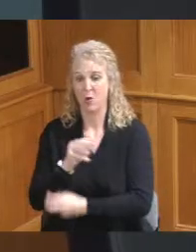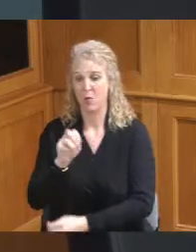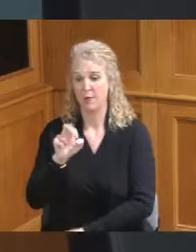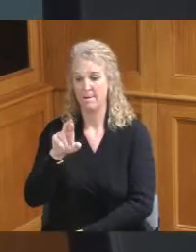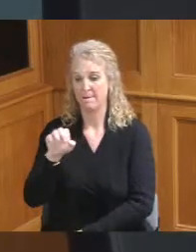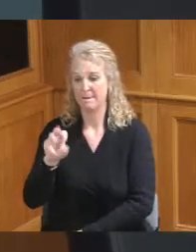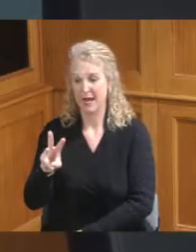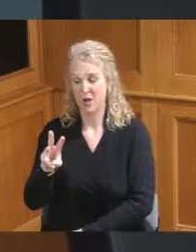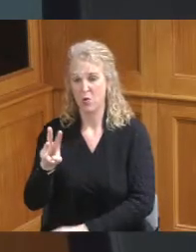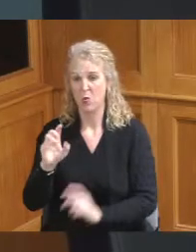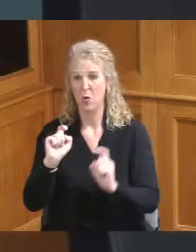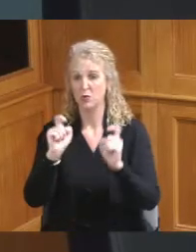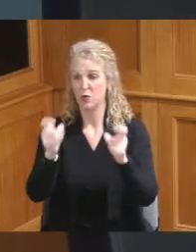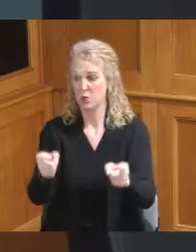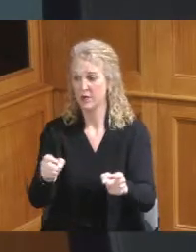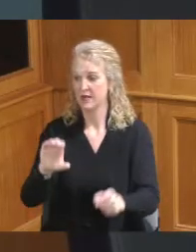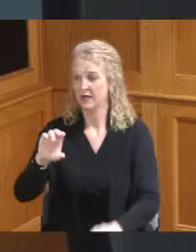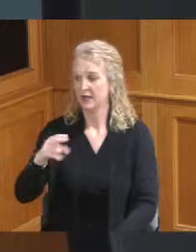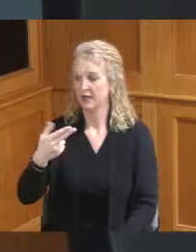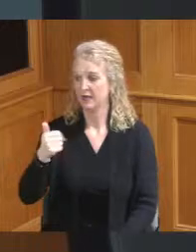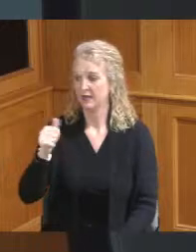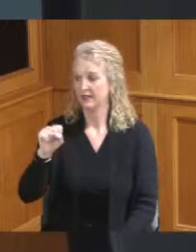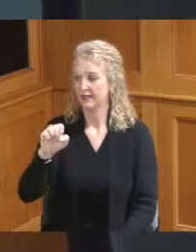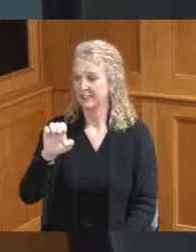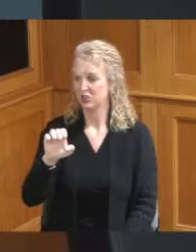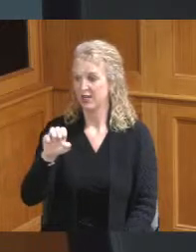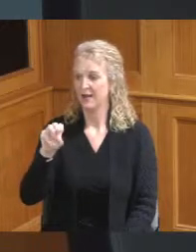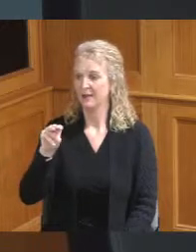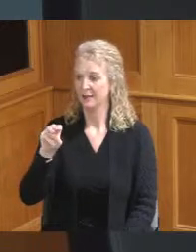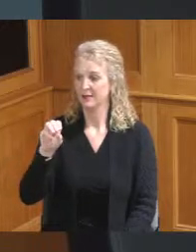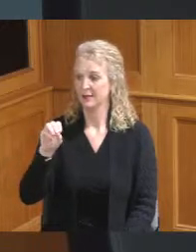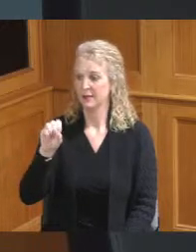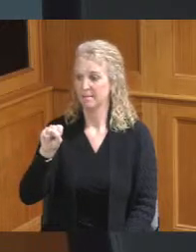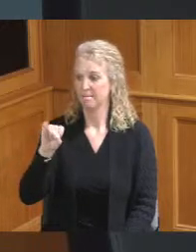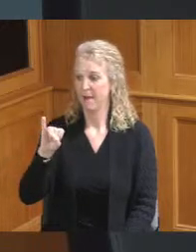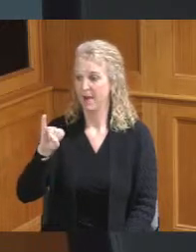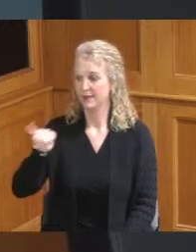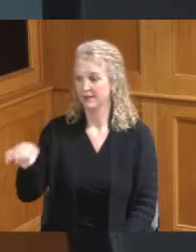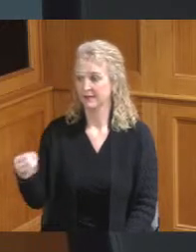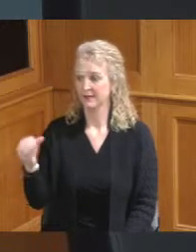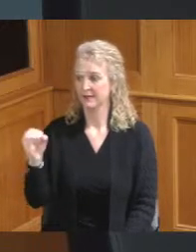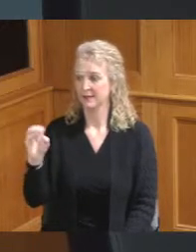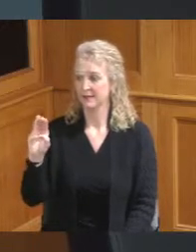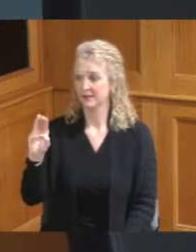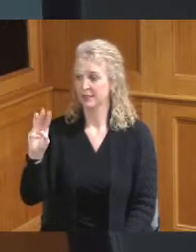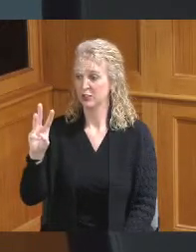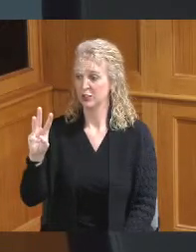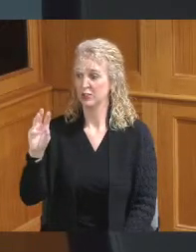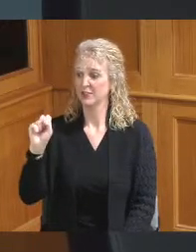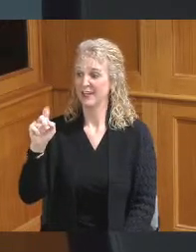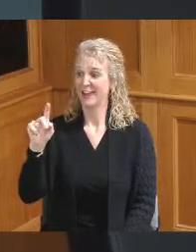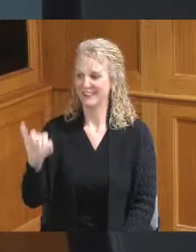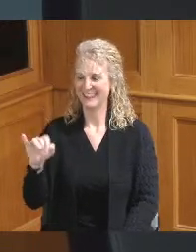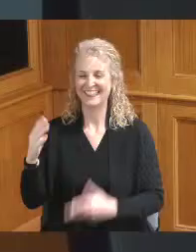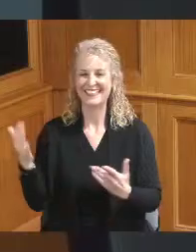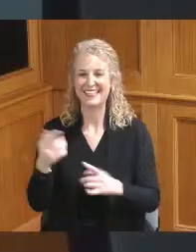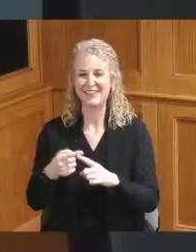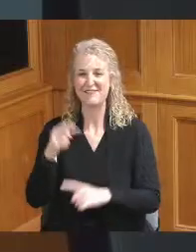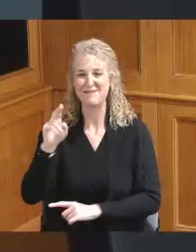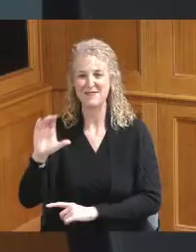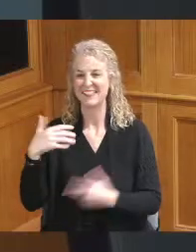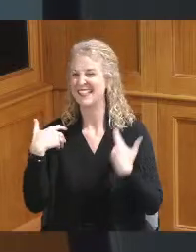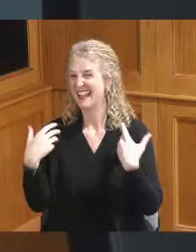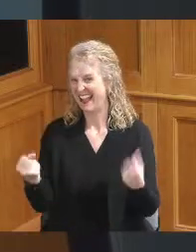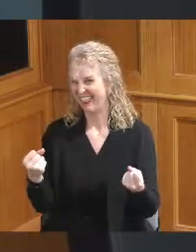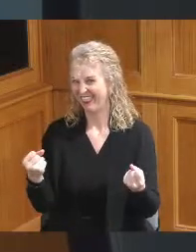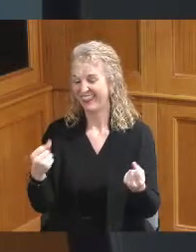presentation. Chase Mazajowski is here from UC Health, and I know there are a team of folks with you, so